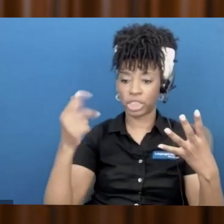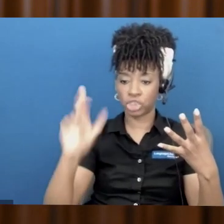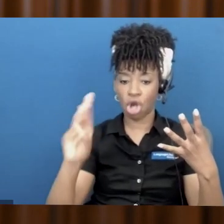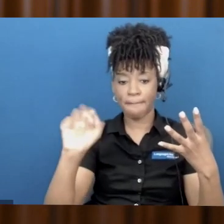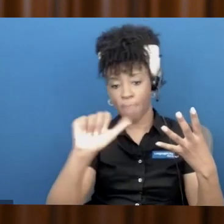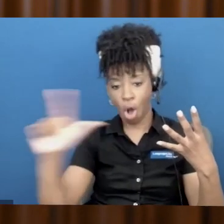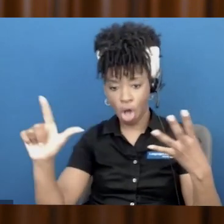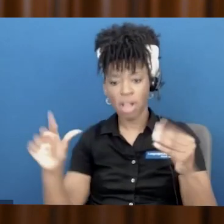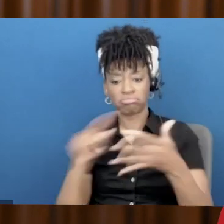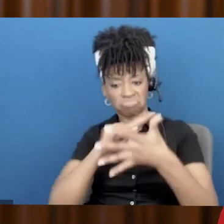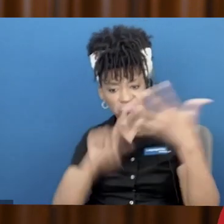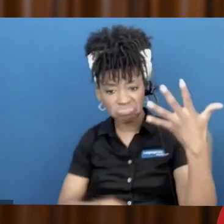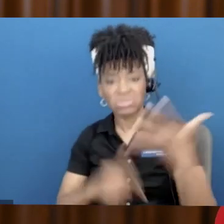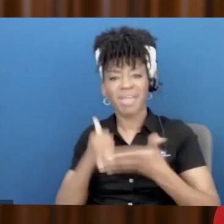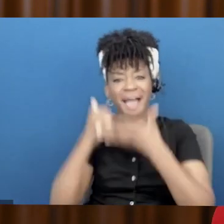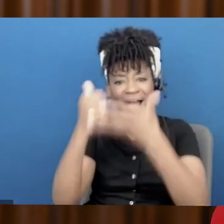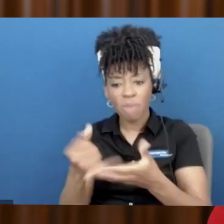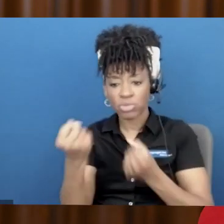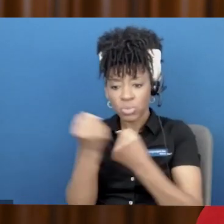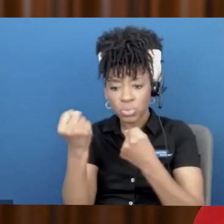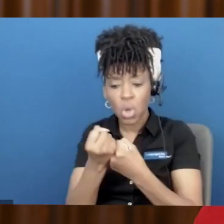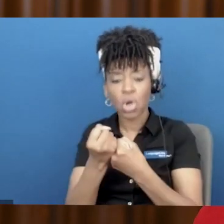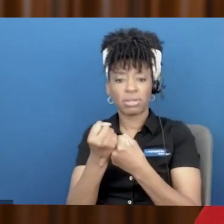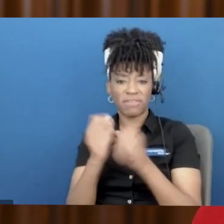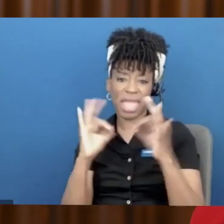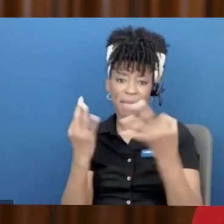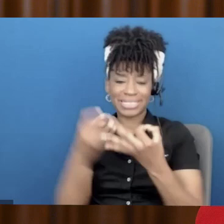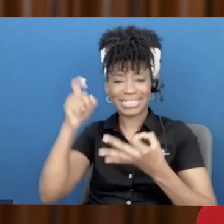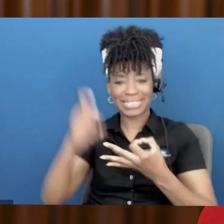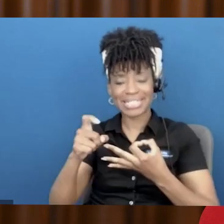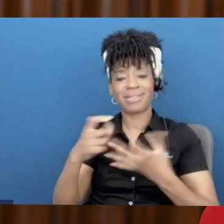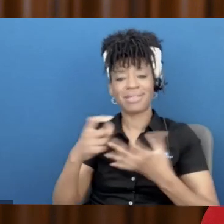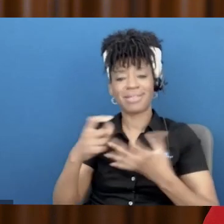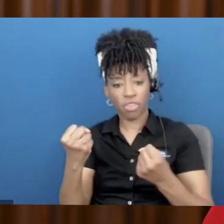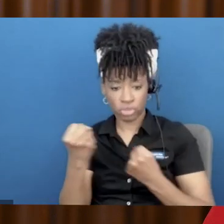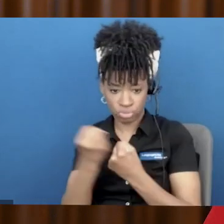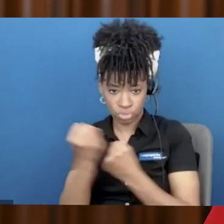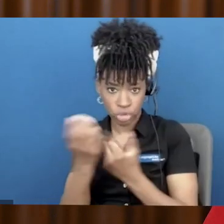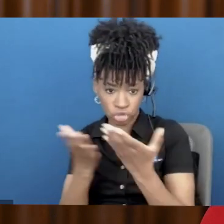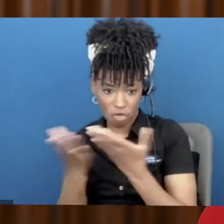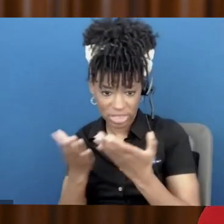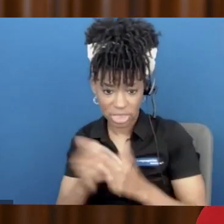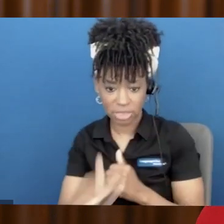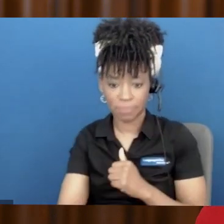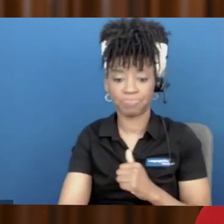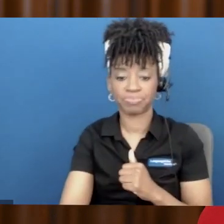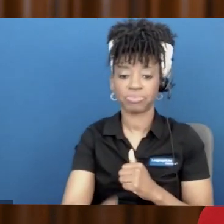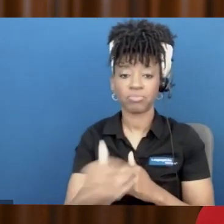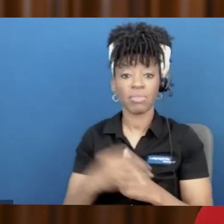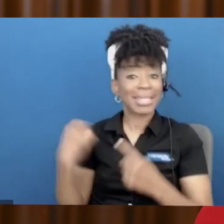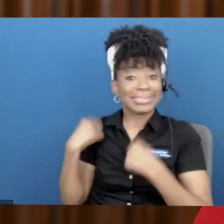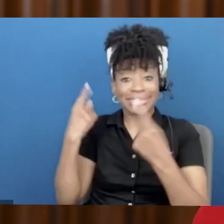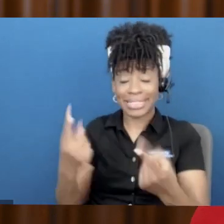healthcare services. And since COVID-19 hit, we've held 2 successful elections and are already